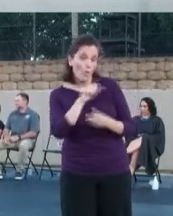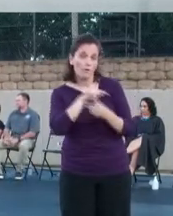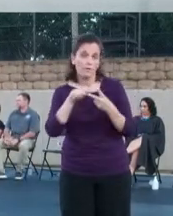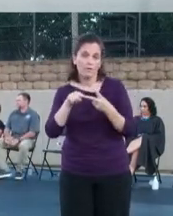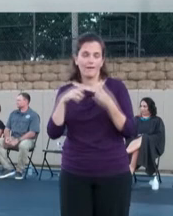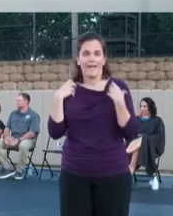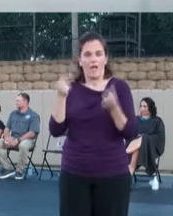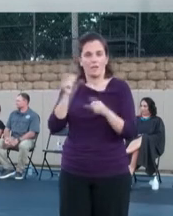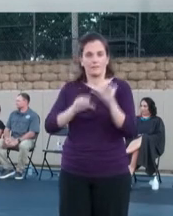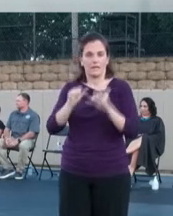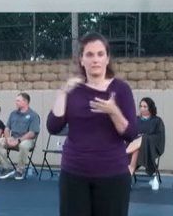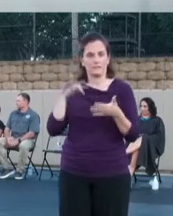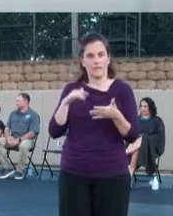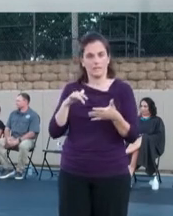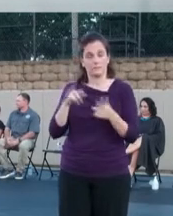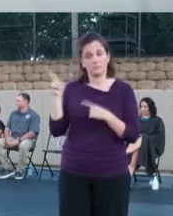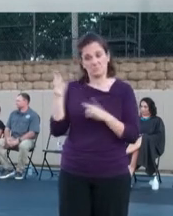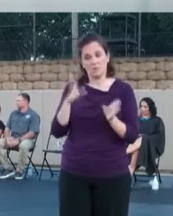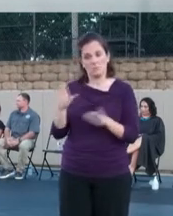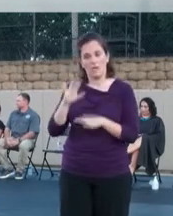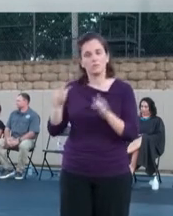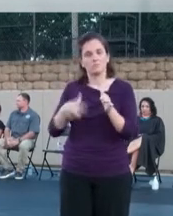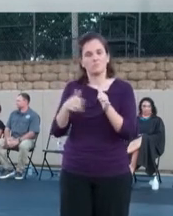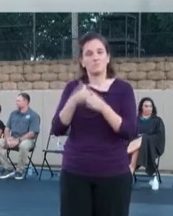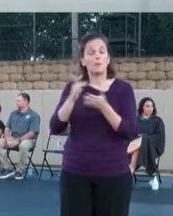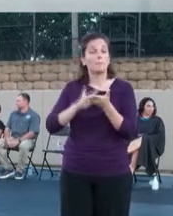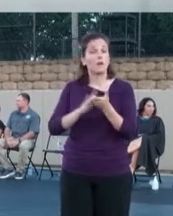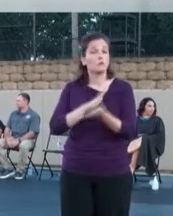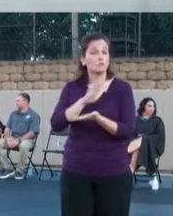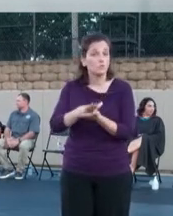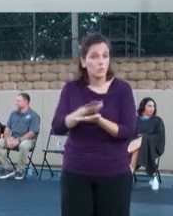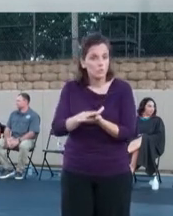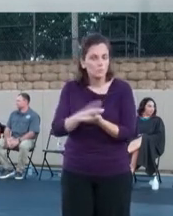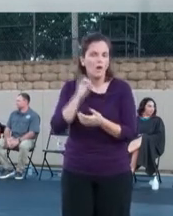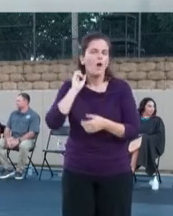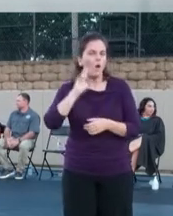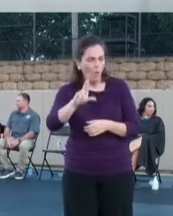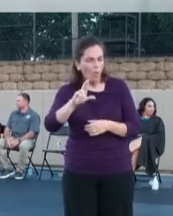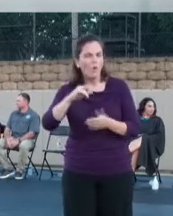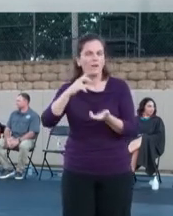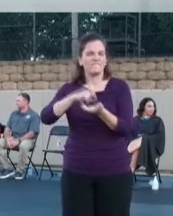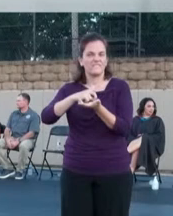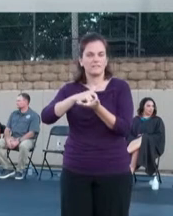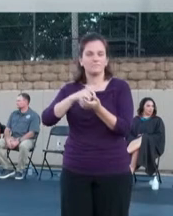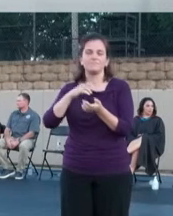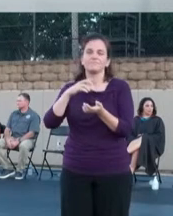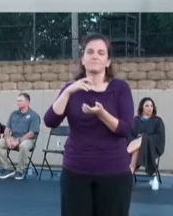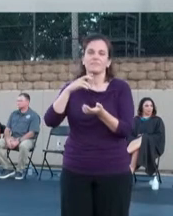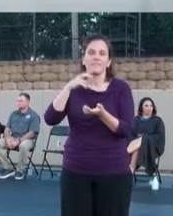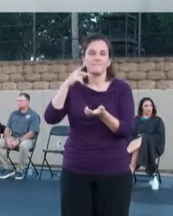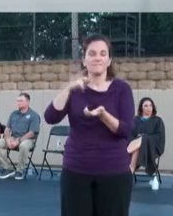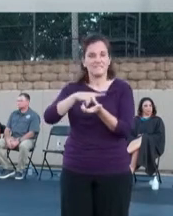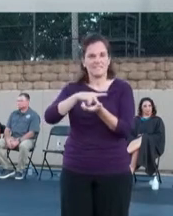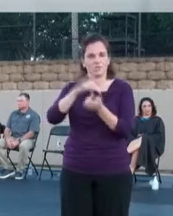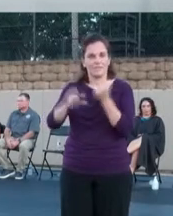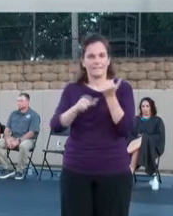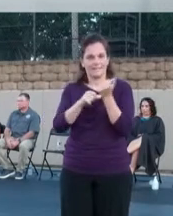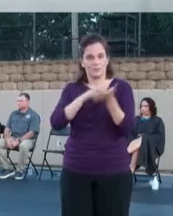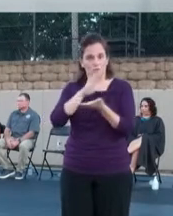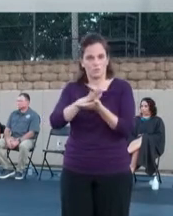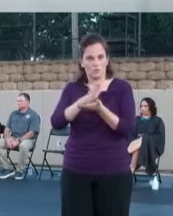health science studies. She plans to pursue medical school or physician assistant school upon receiving her bachelor's